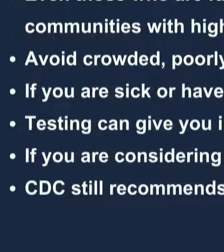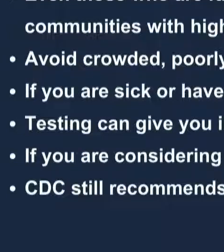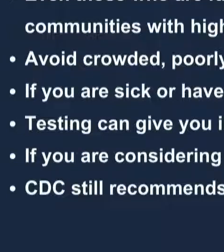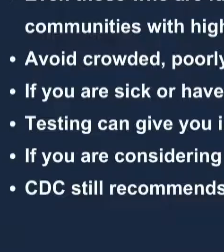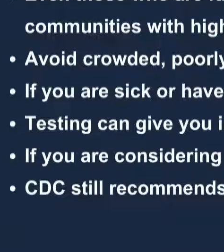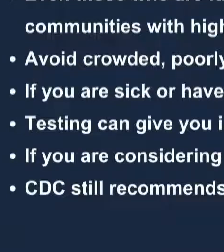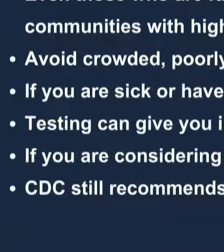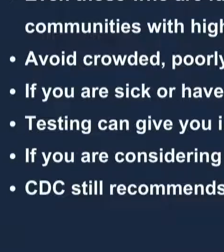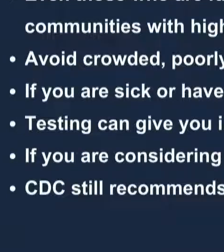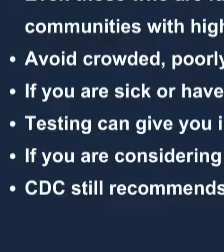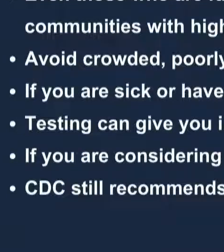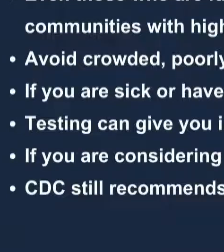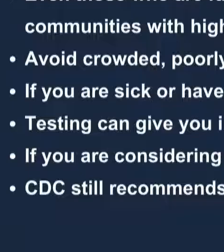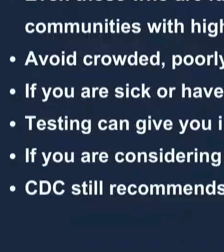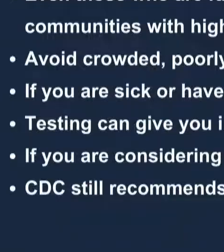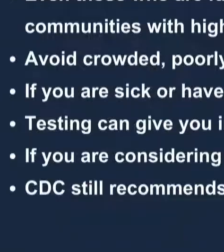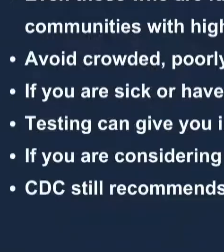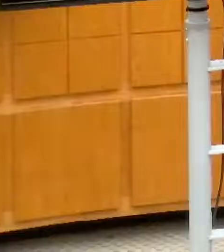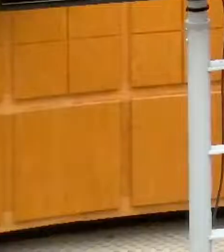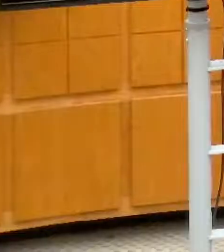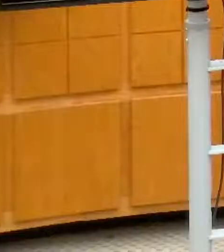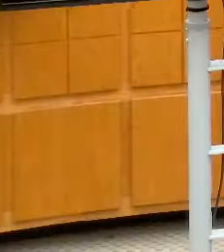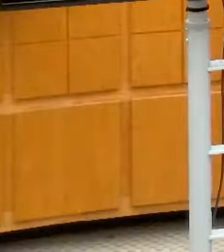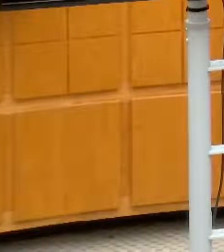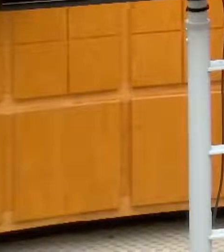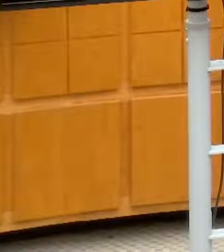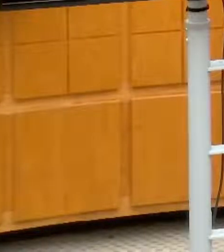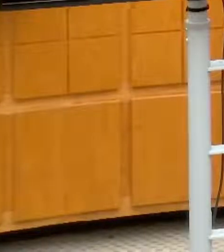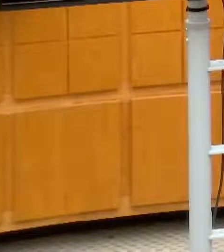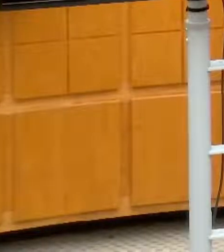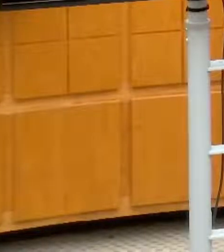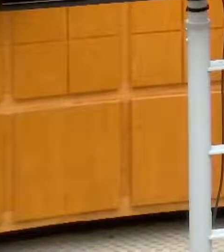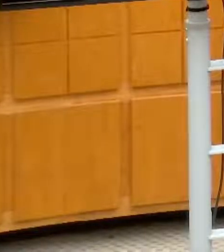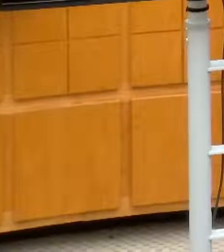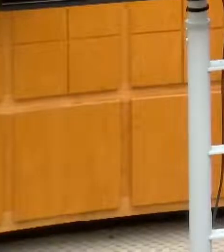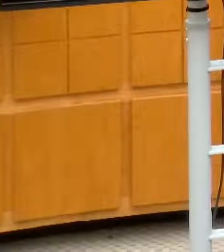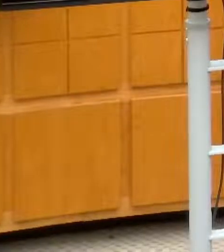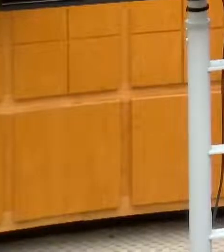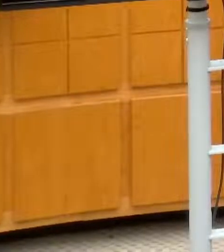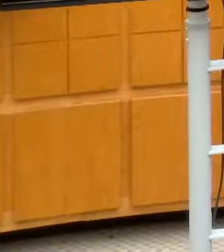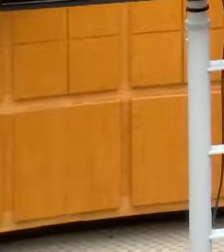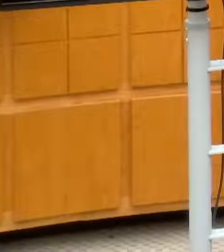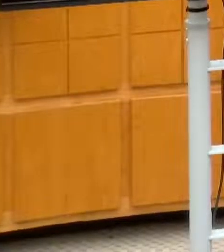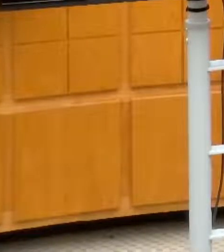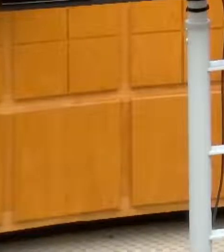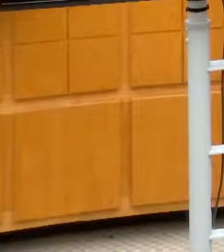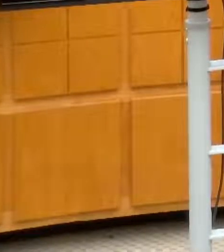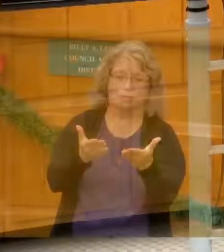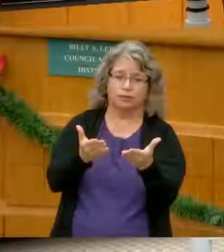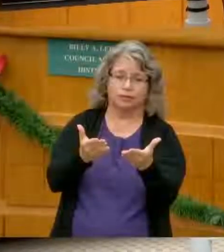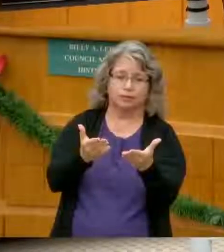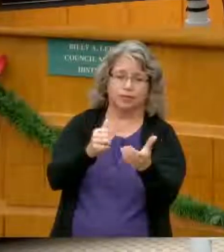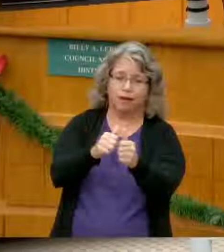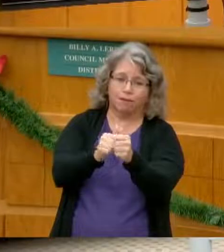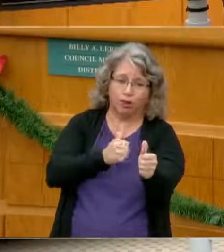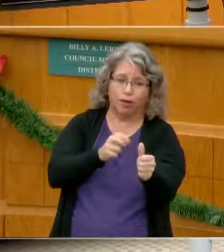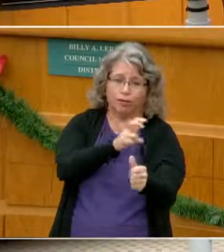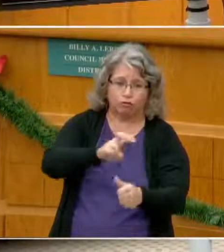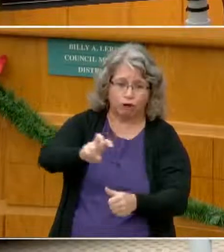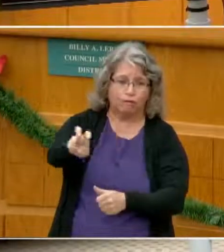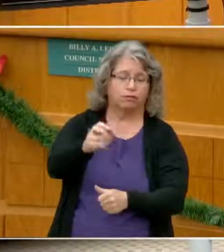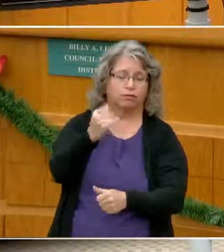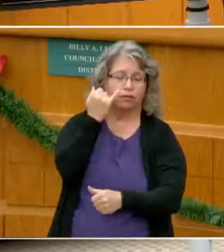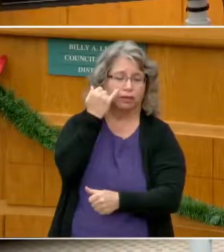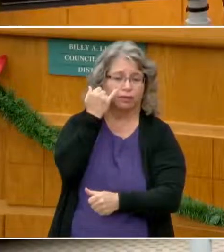delaying travel until you are fully vaccinated. And if you're leaving internationally, there are other requirements such as testing